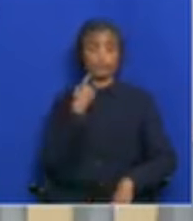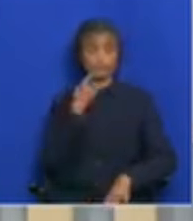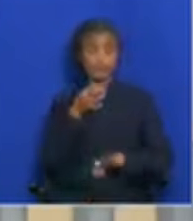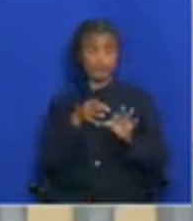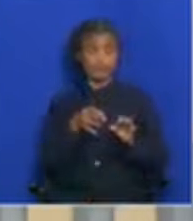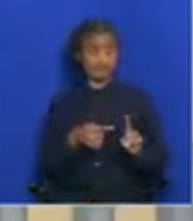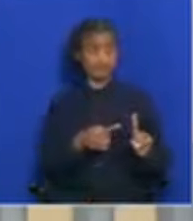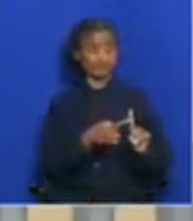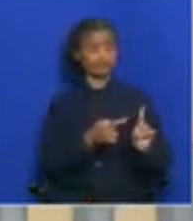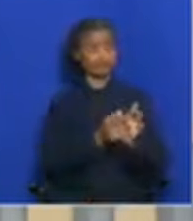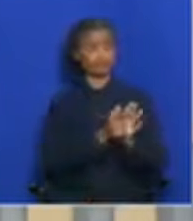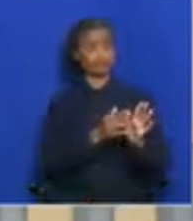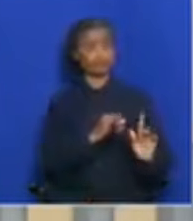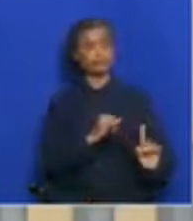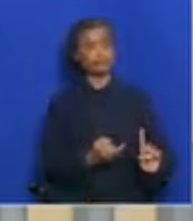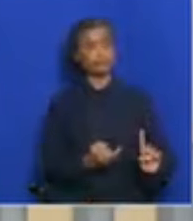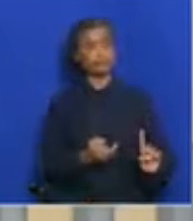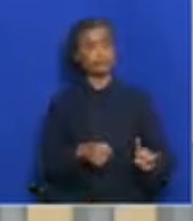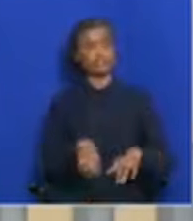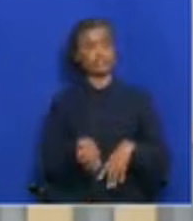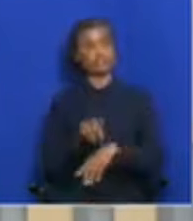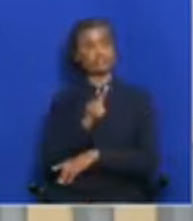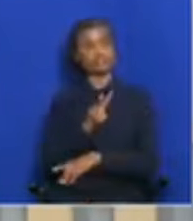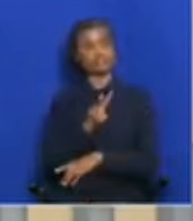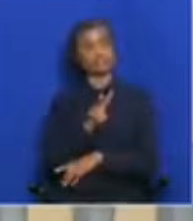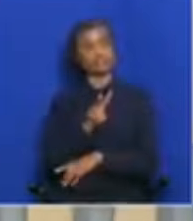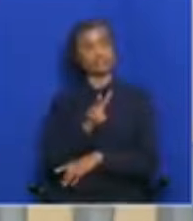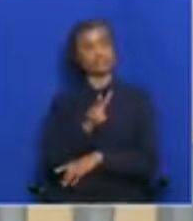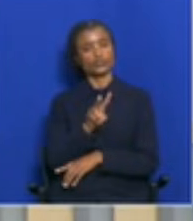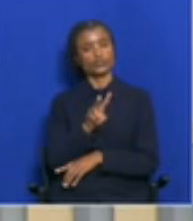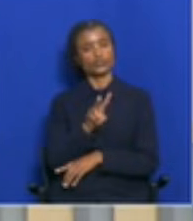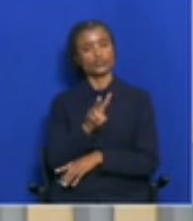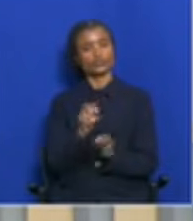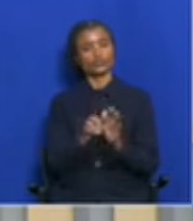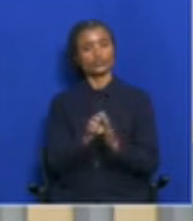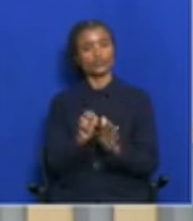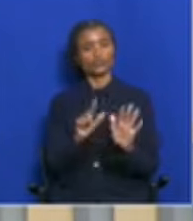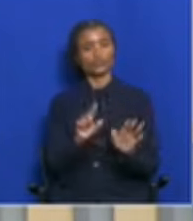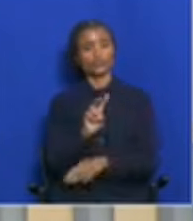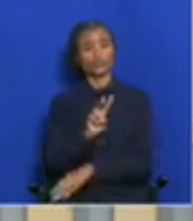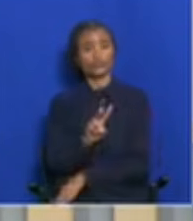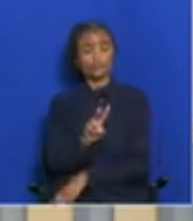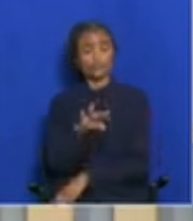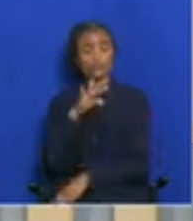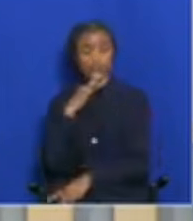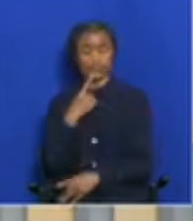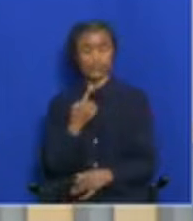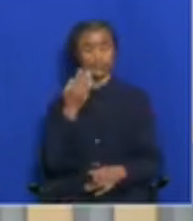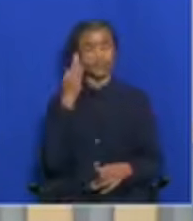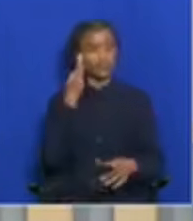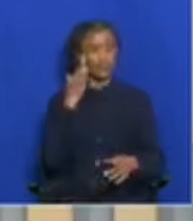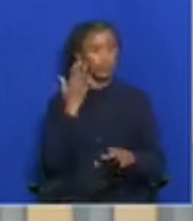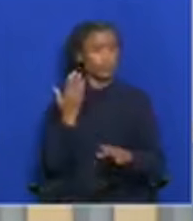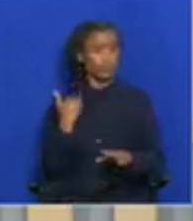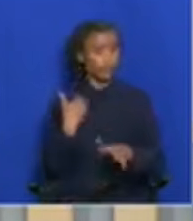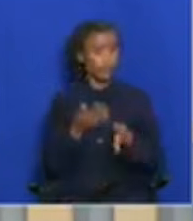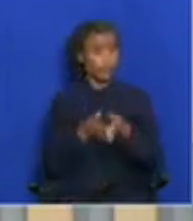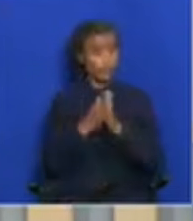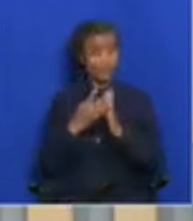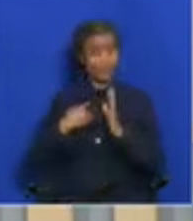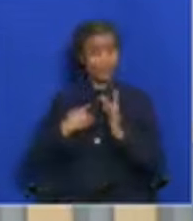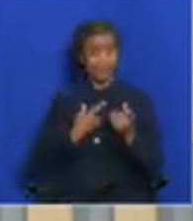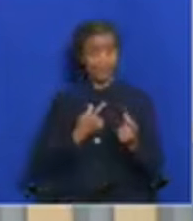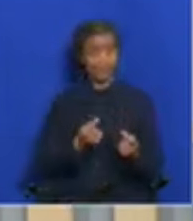referrals, the first one I knew that I was requested to do one. And so it was the deputy director and I were trying to figure out how